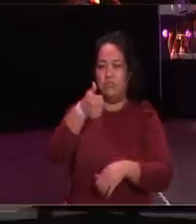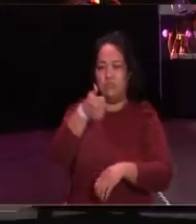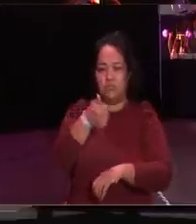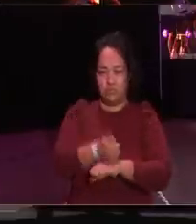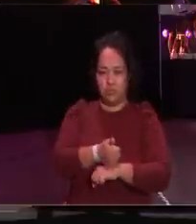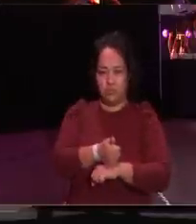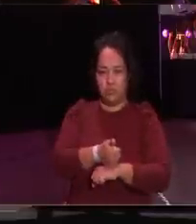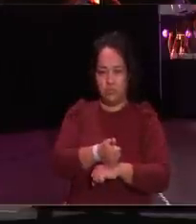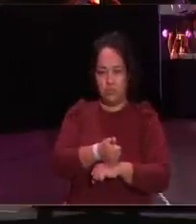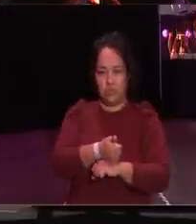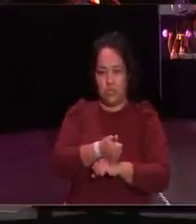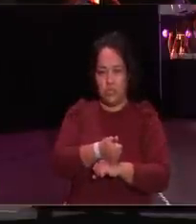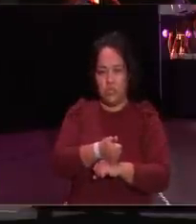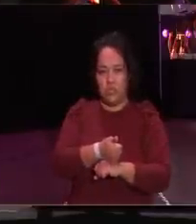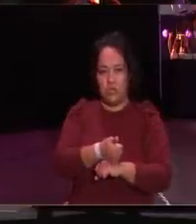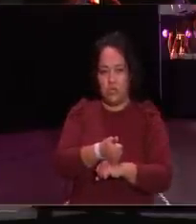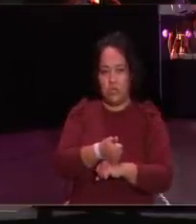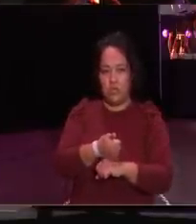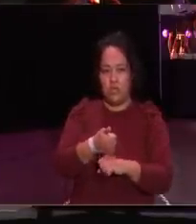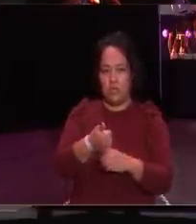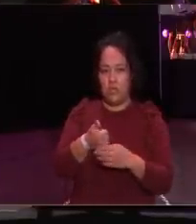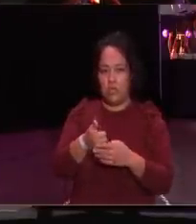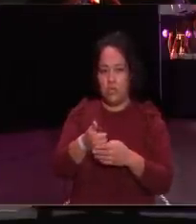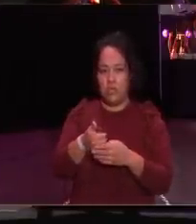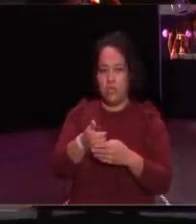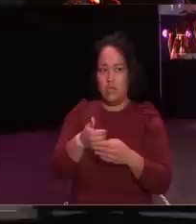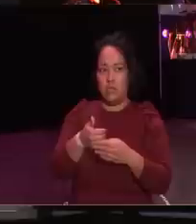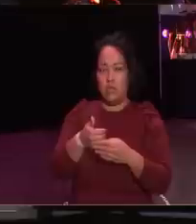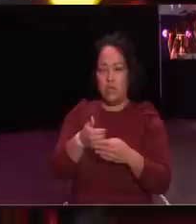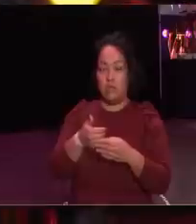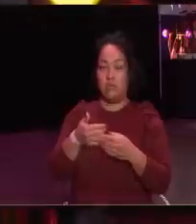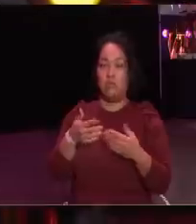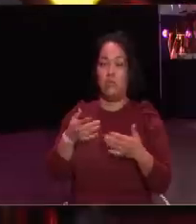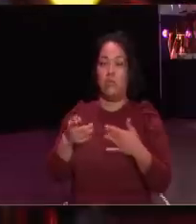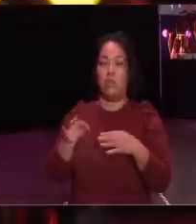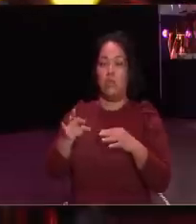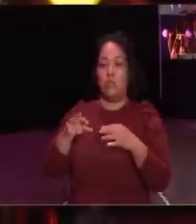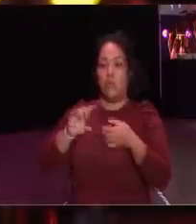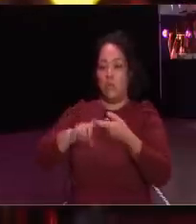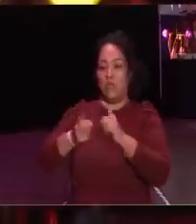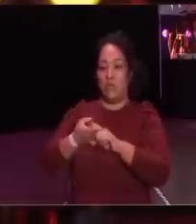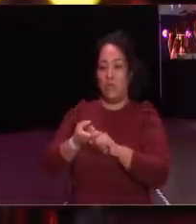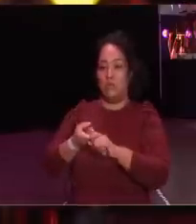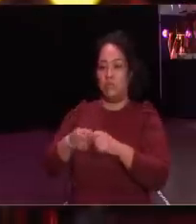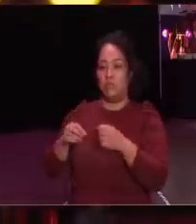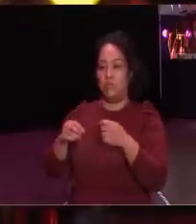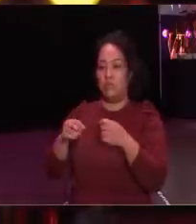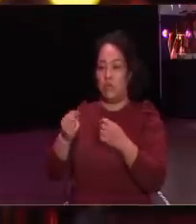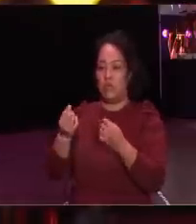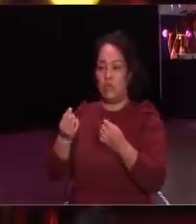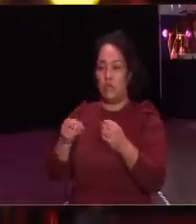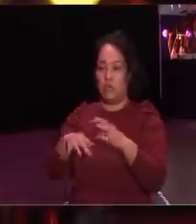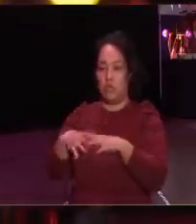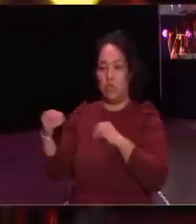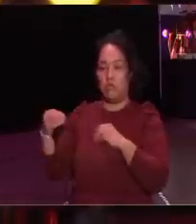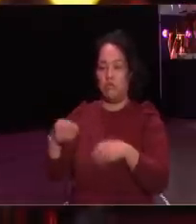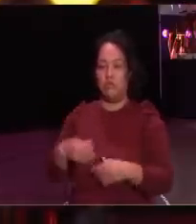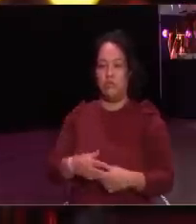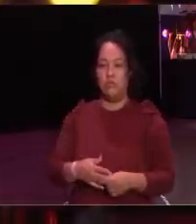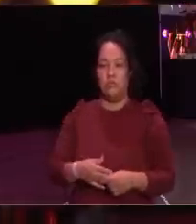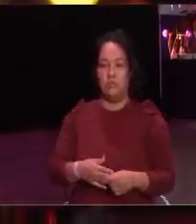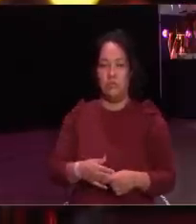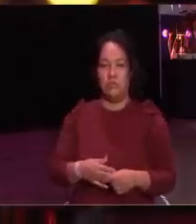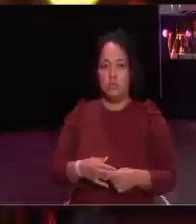amigos abandonan. Even when your friends abandon. En este río espiritual. In this spiritual river.